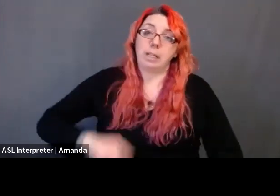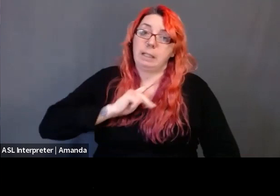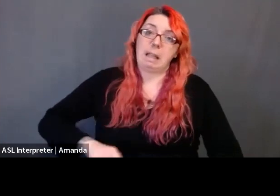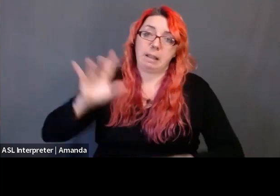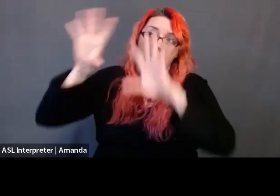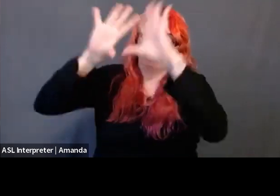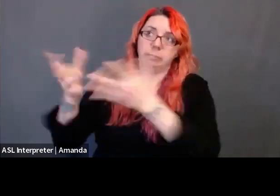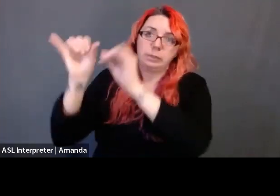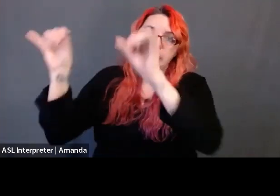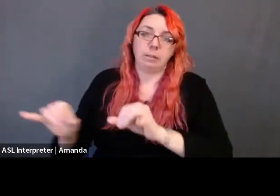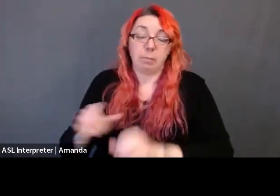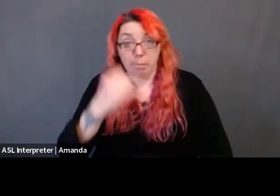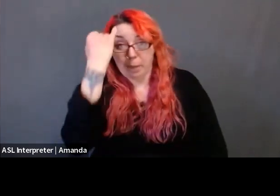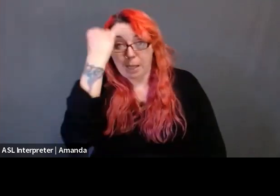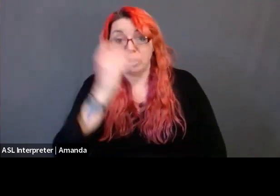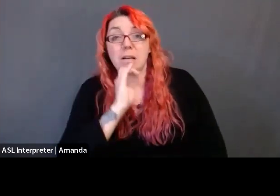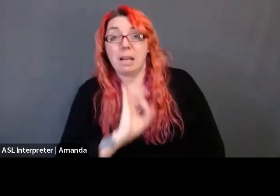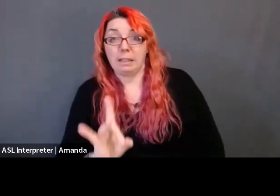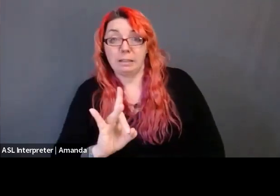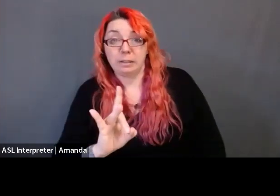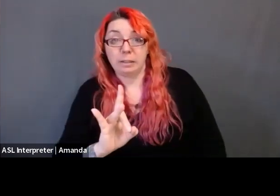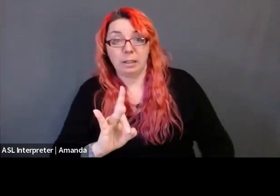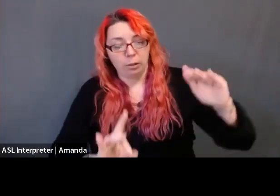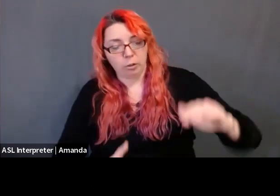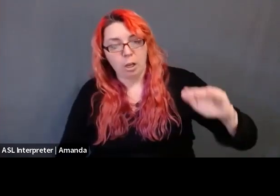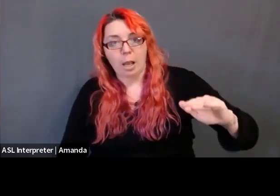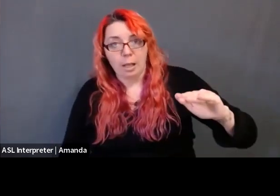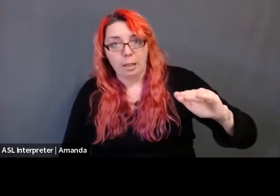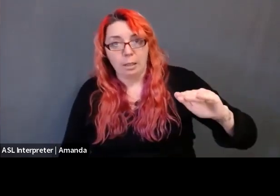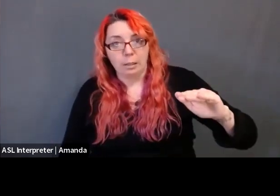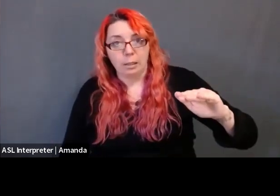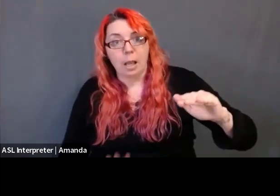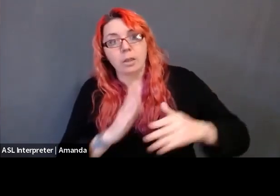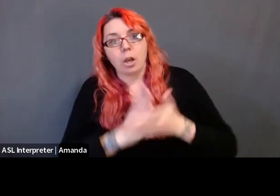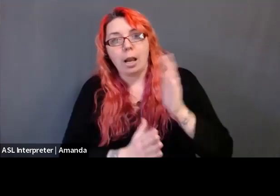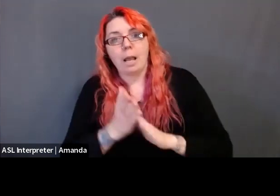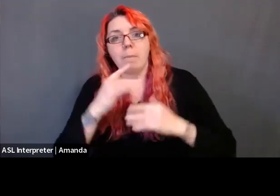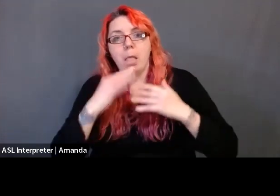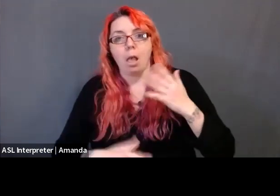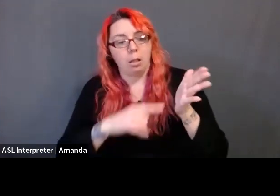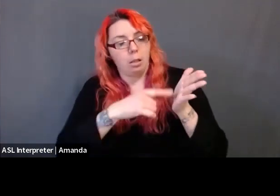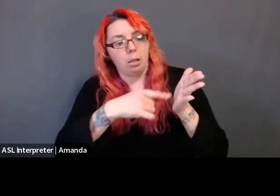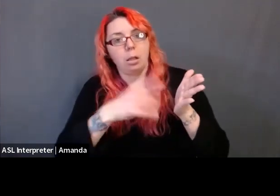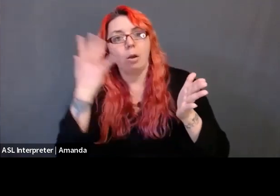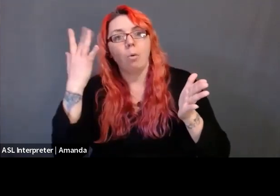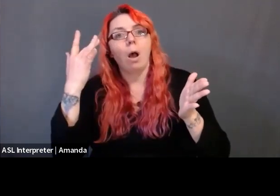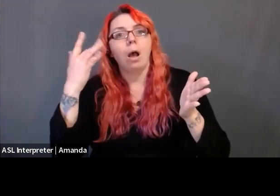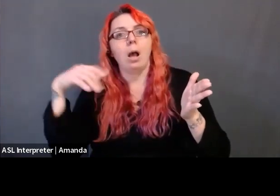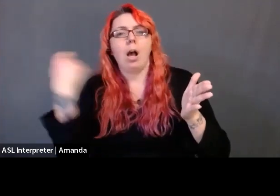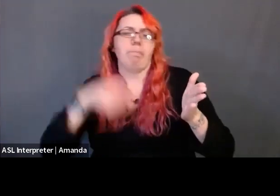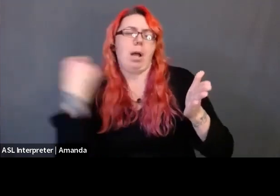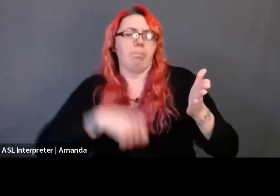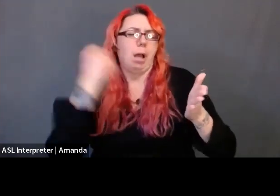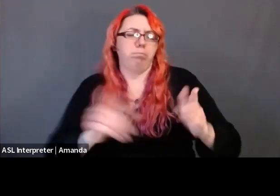child in your life, you know, with their hands just bloody from being strapped. That monarchy and